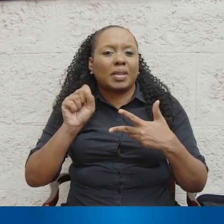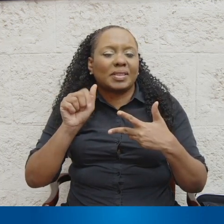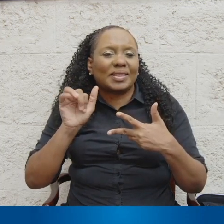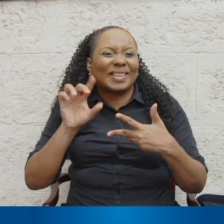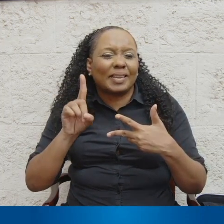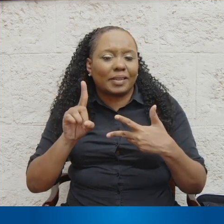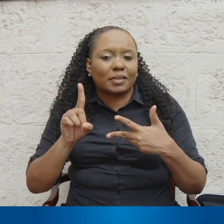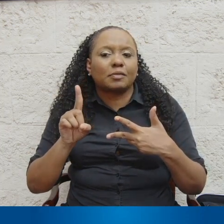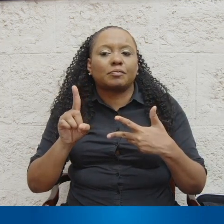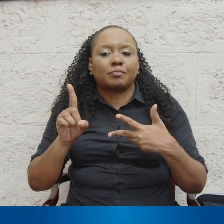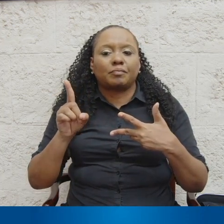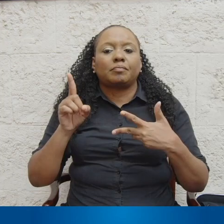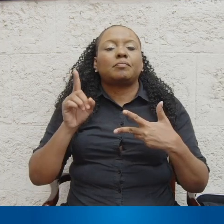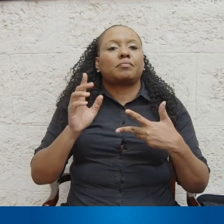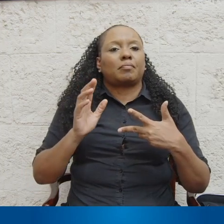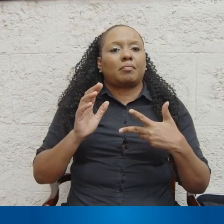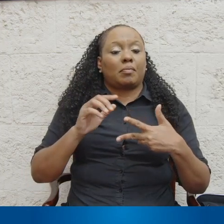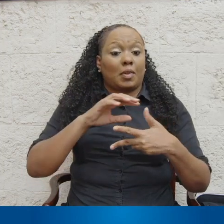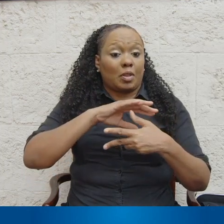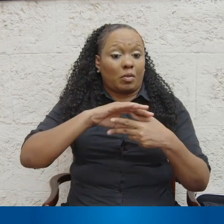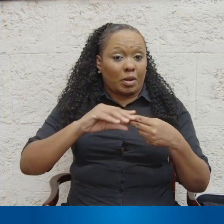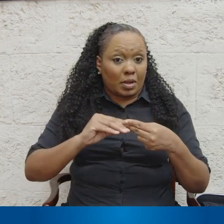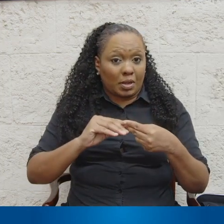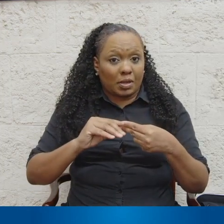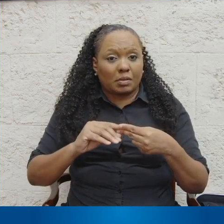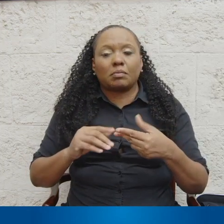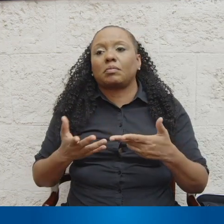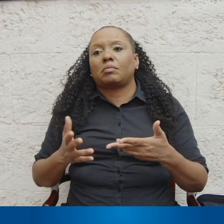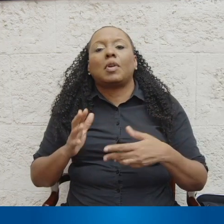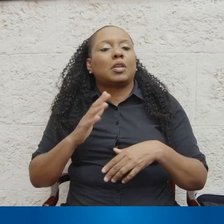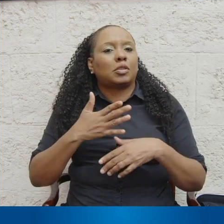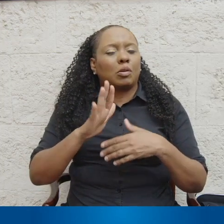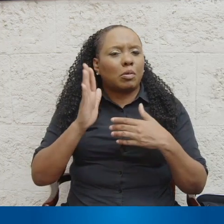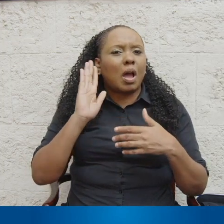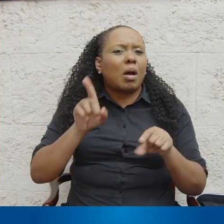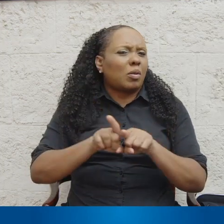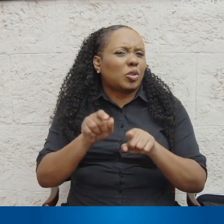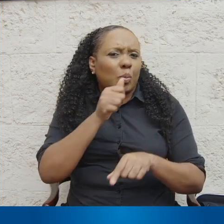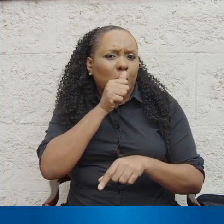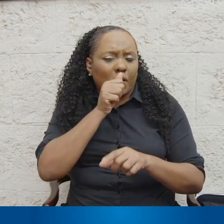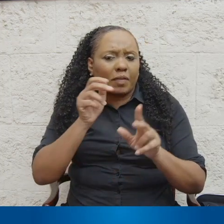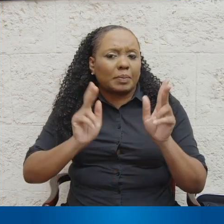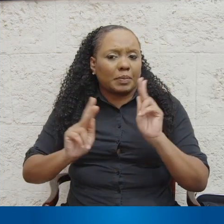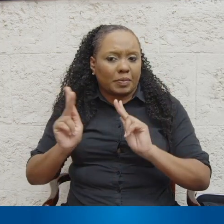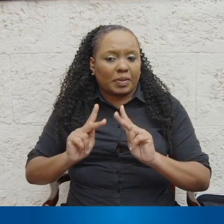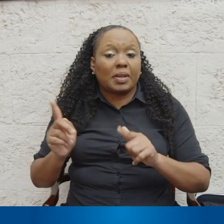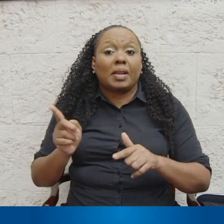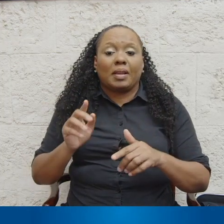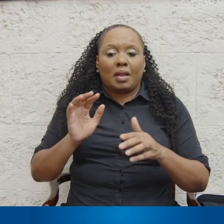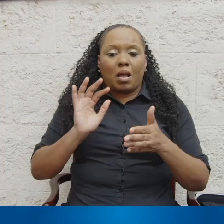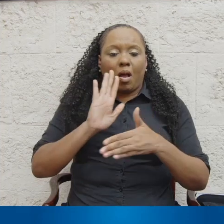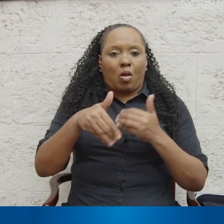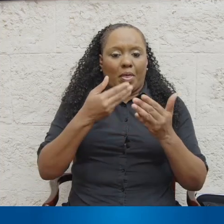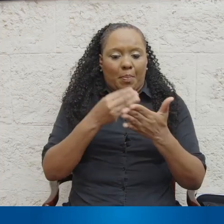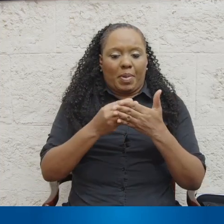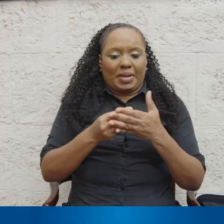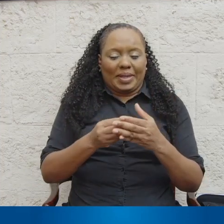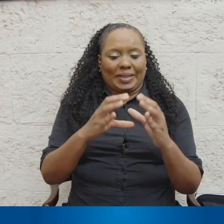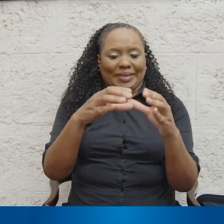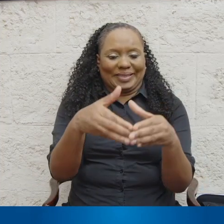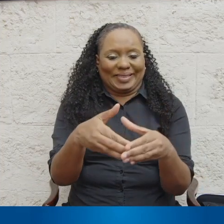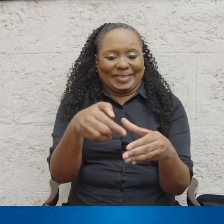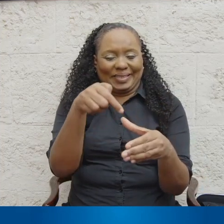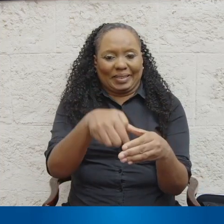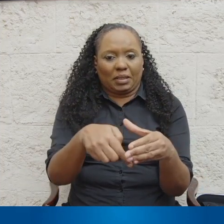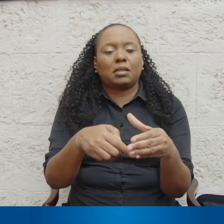us, so they will provide some resources, and then as well from private partners. And then that bank then will then work in